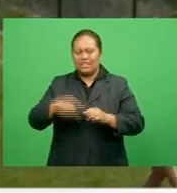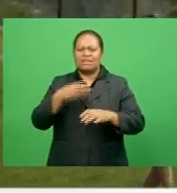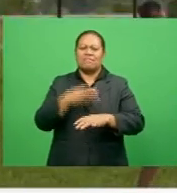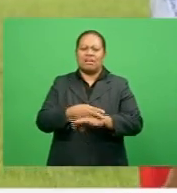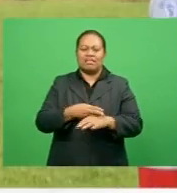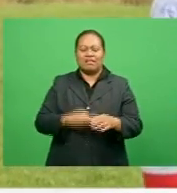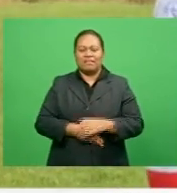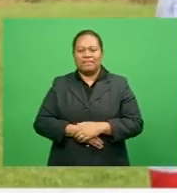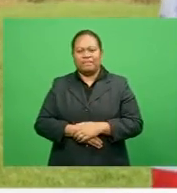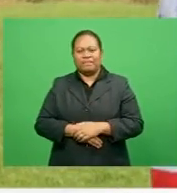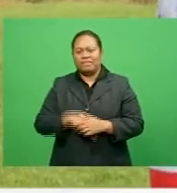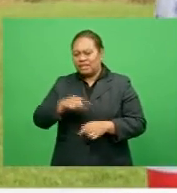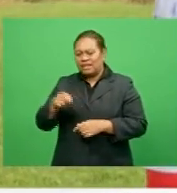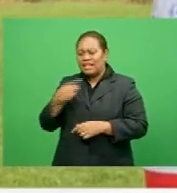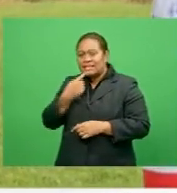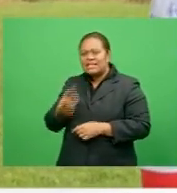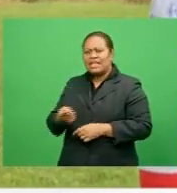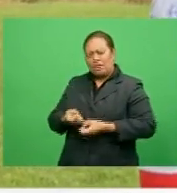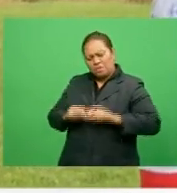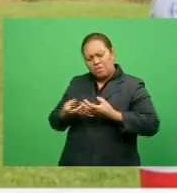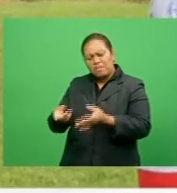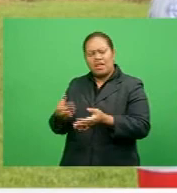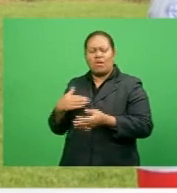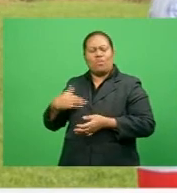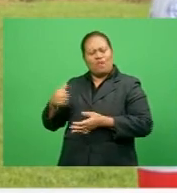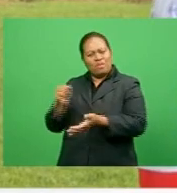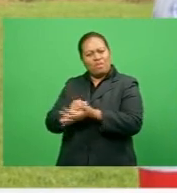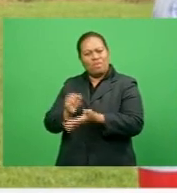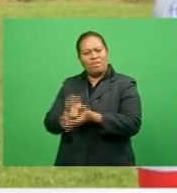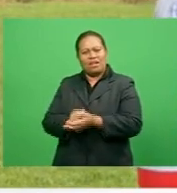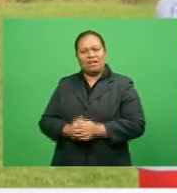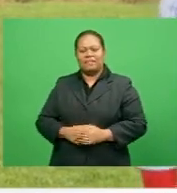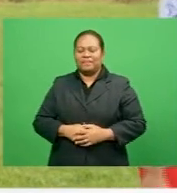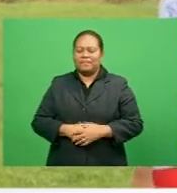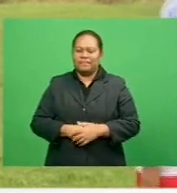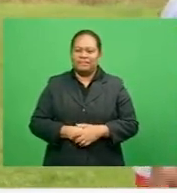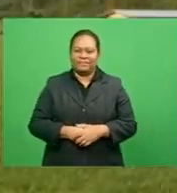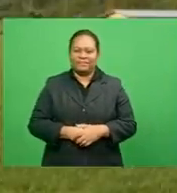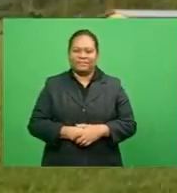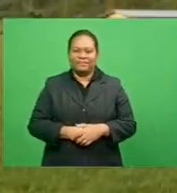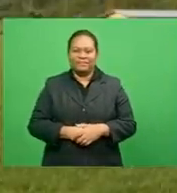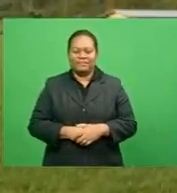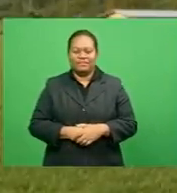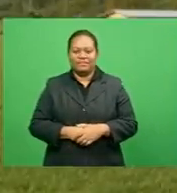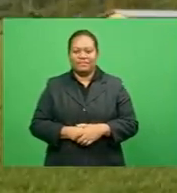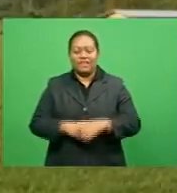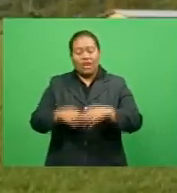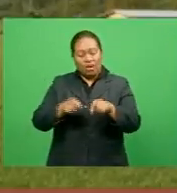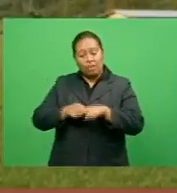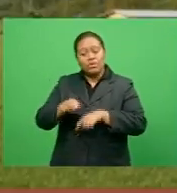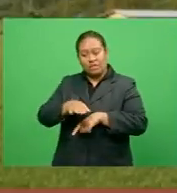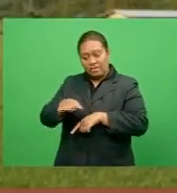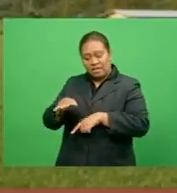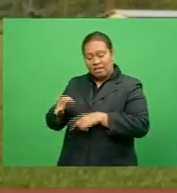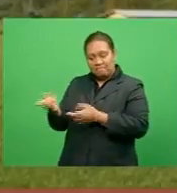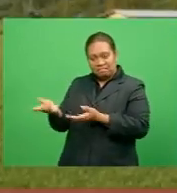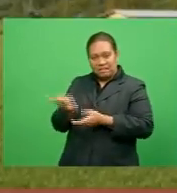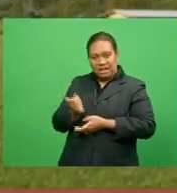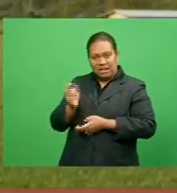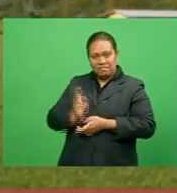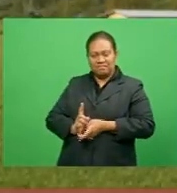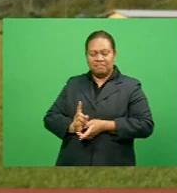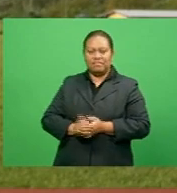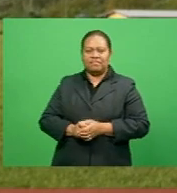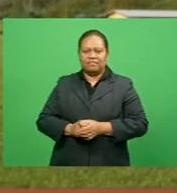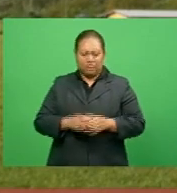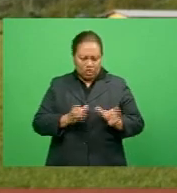Mbakini says they are preparing well and will not be taking any team for granted. Most of them thought that the